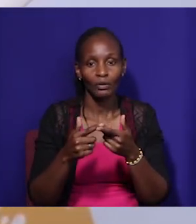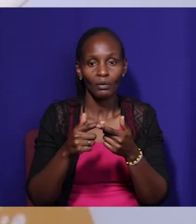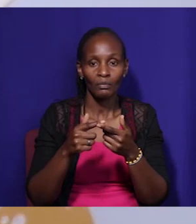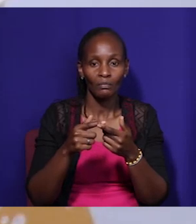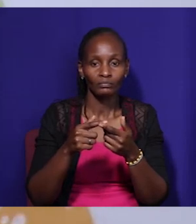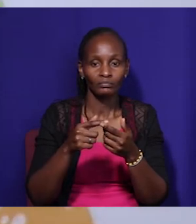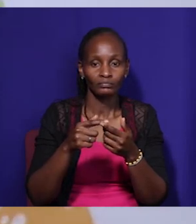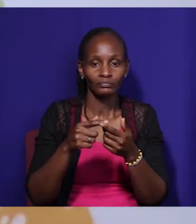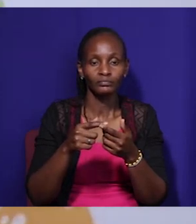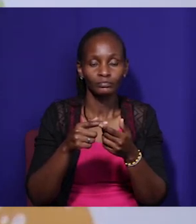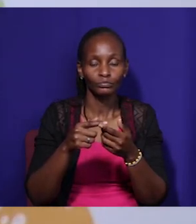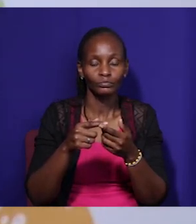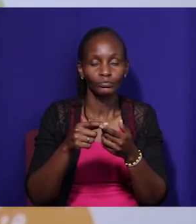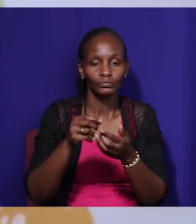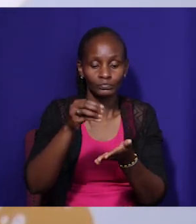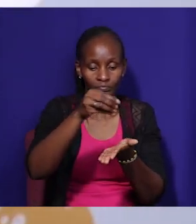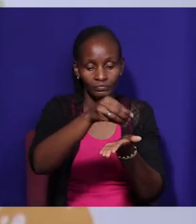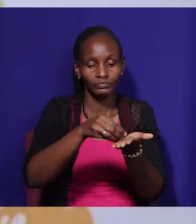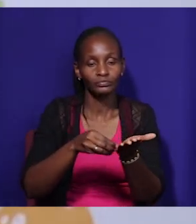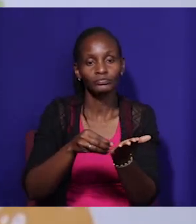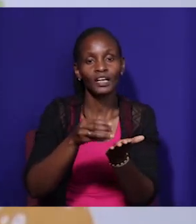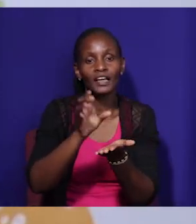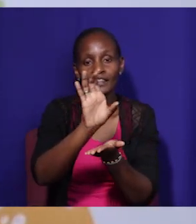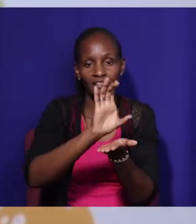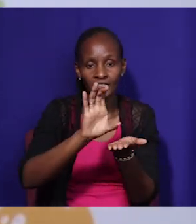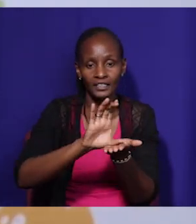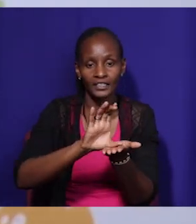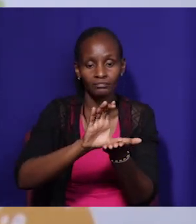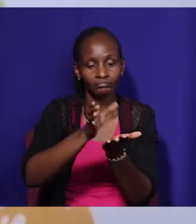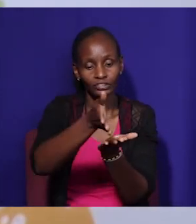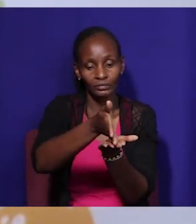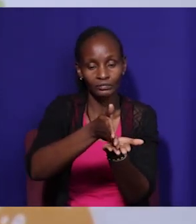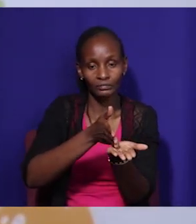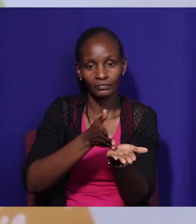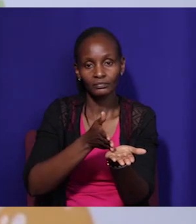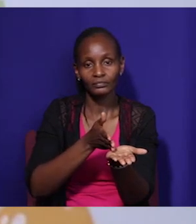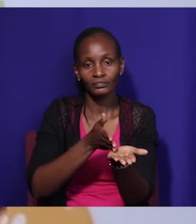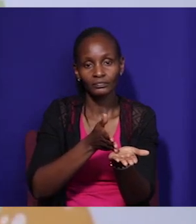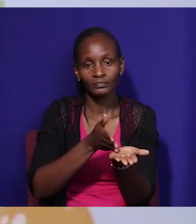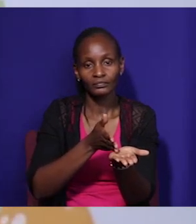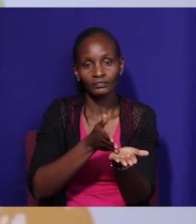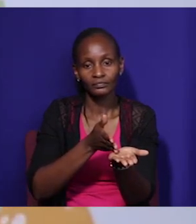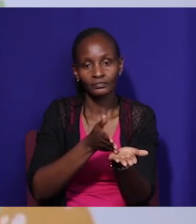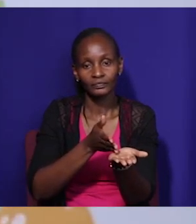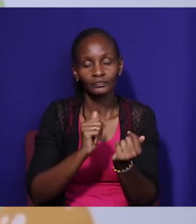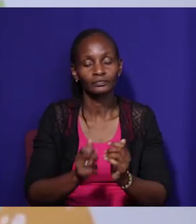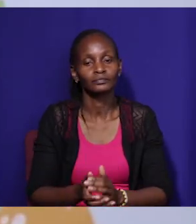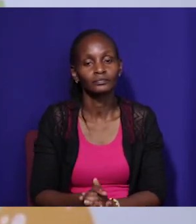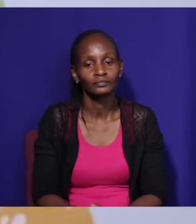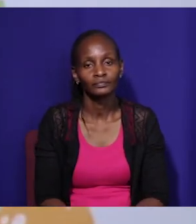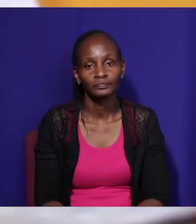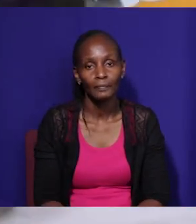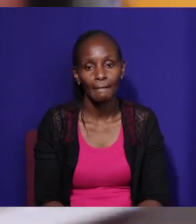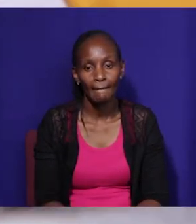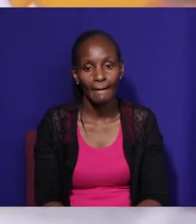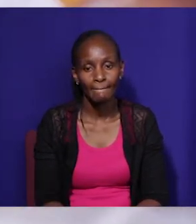remember where this line was? You can put it on the outside or inside, but put it only once in the middle part.